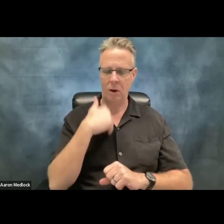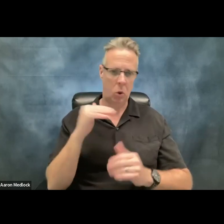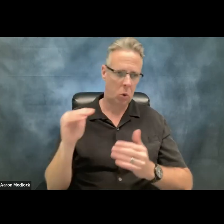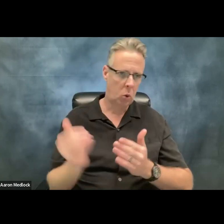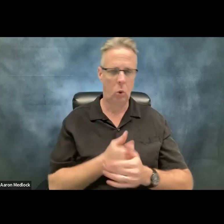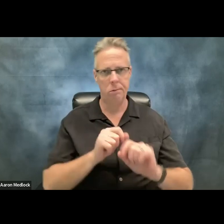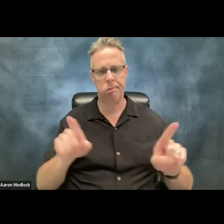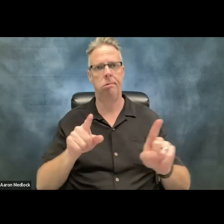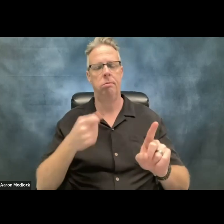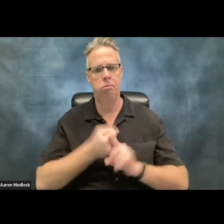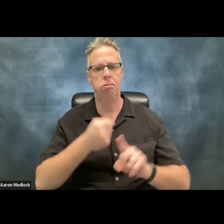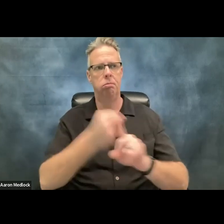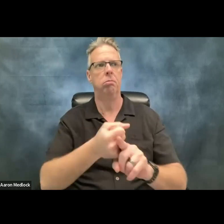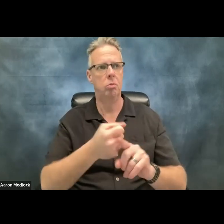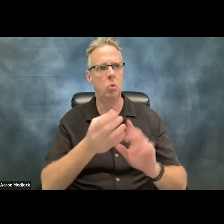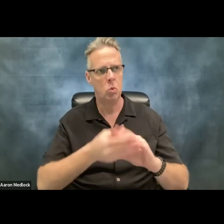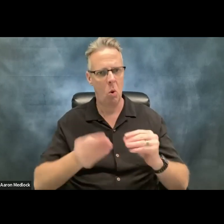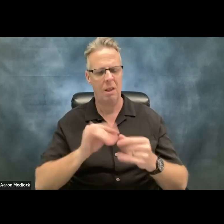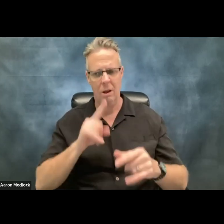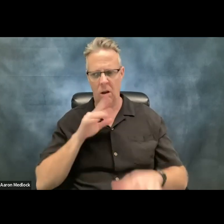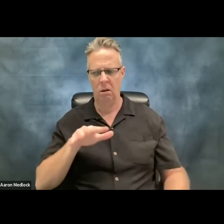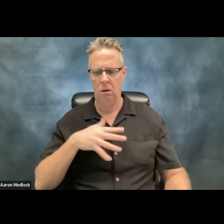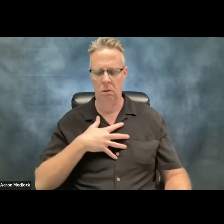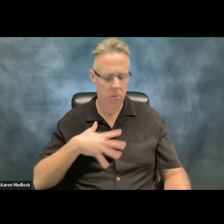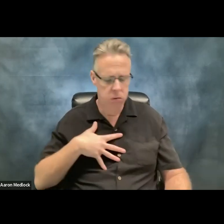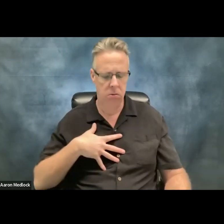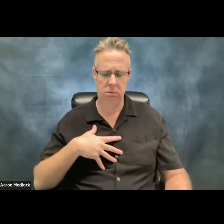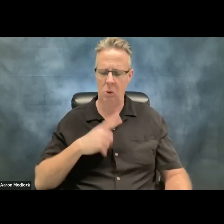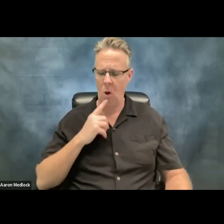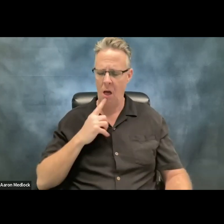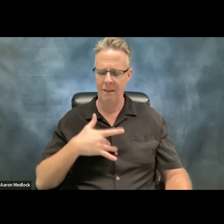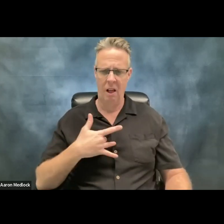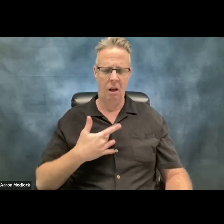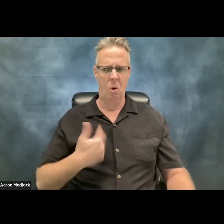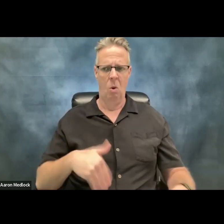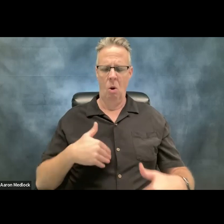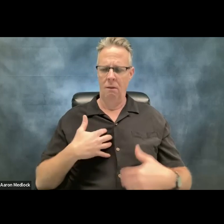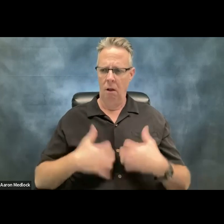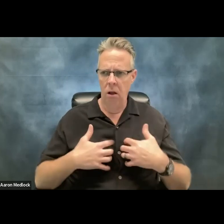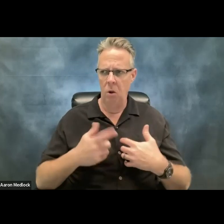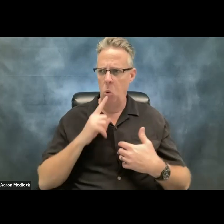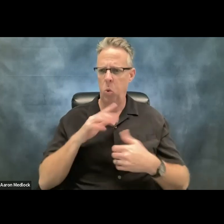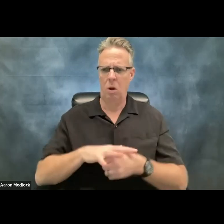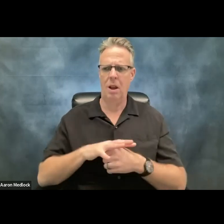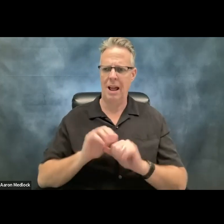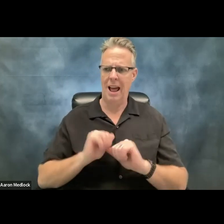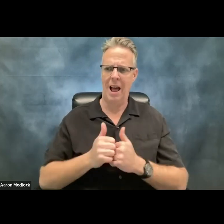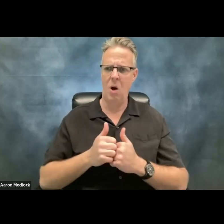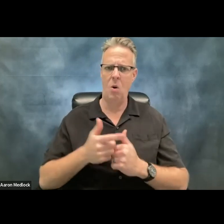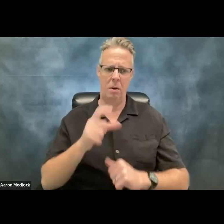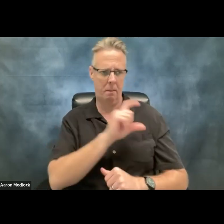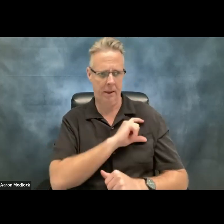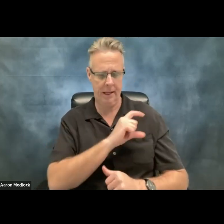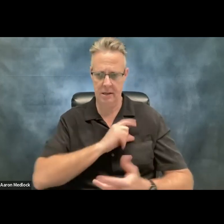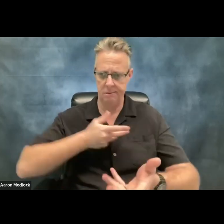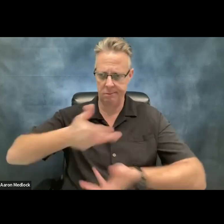that is alarming, distressing, frightening about interactions, for example, of police with